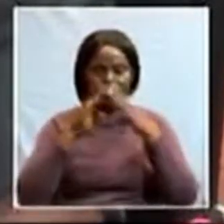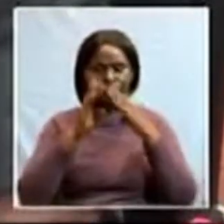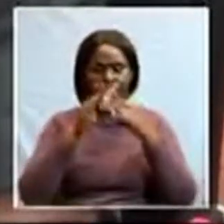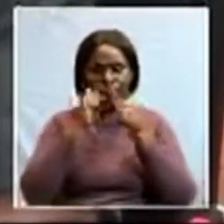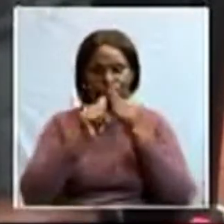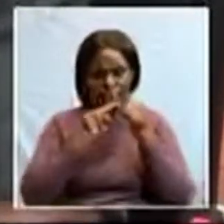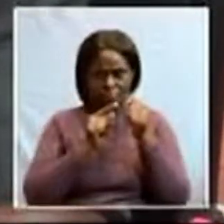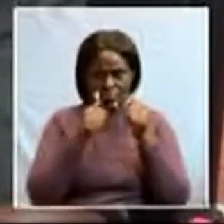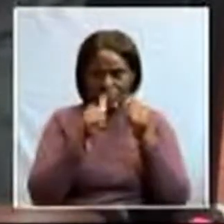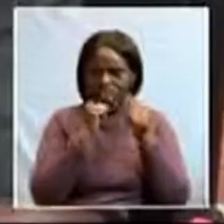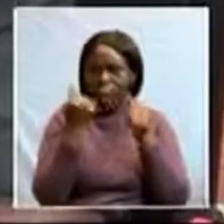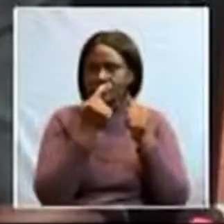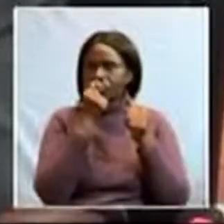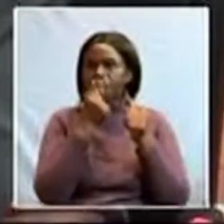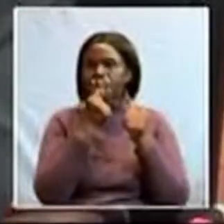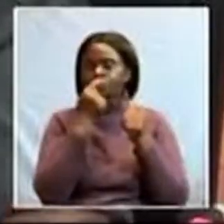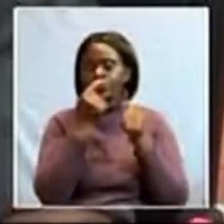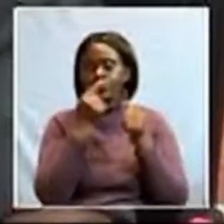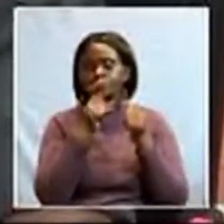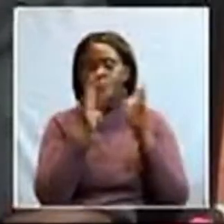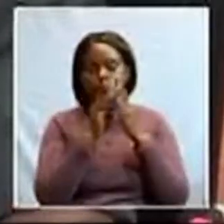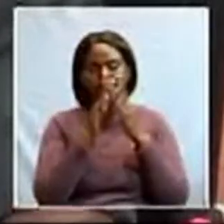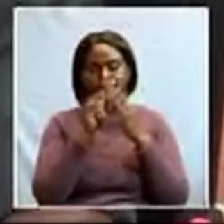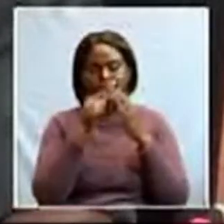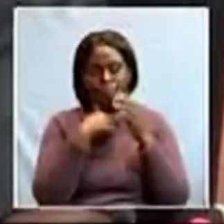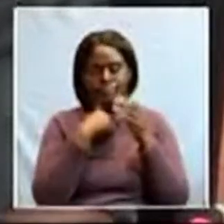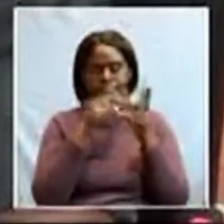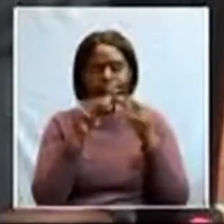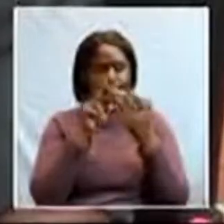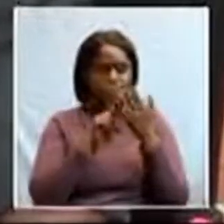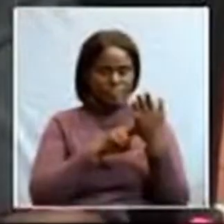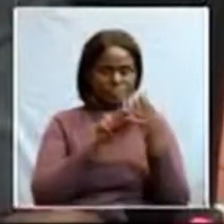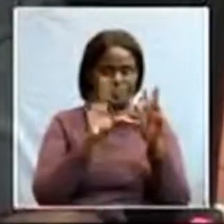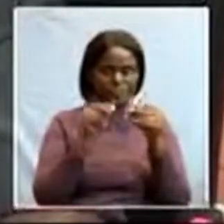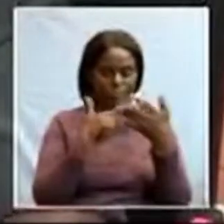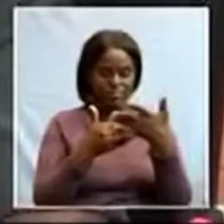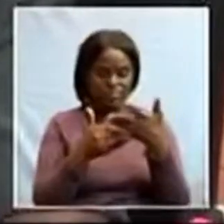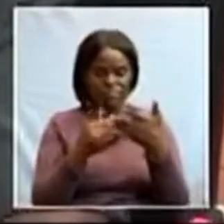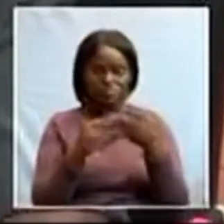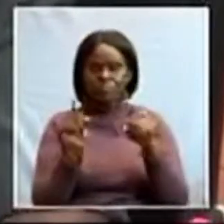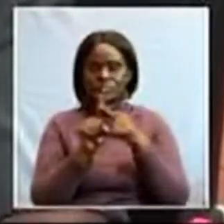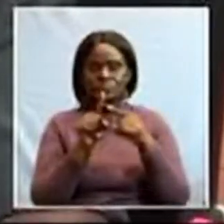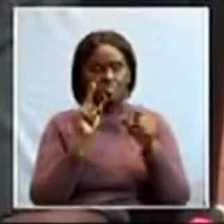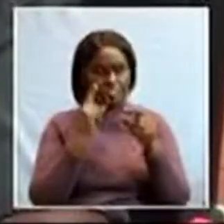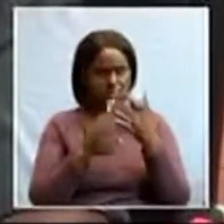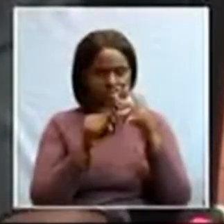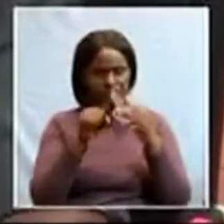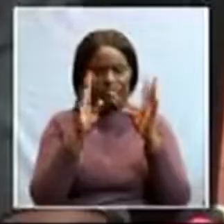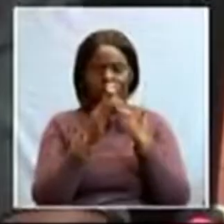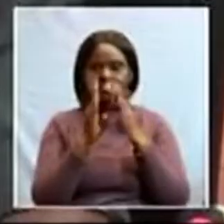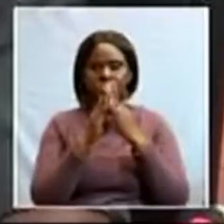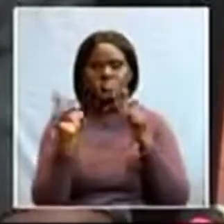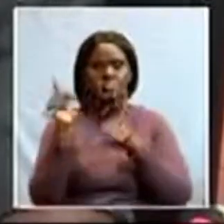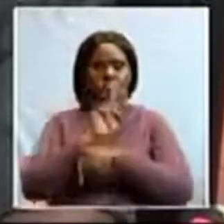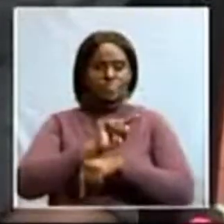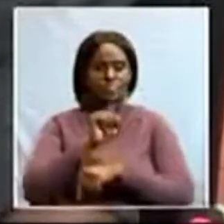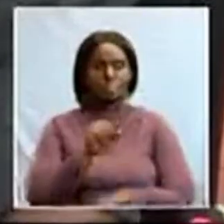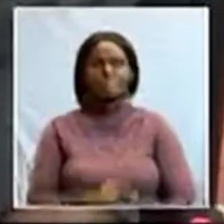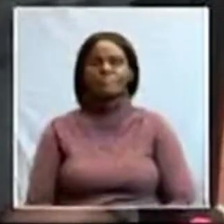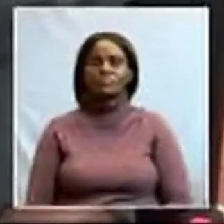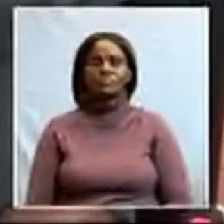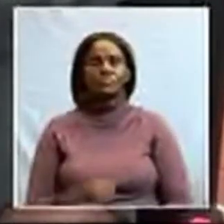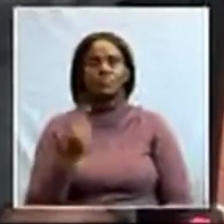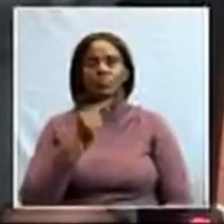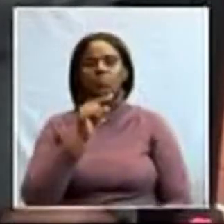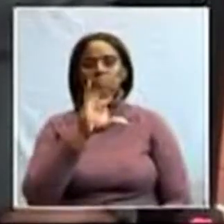you are just purporting to have had that meeting because you had no minutes, no documentation whatsoever to that particular meeting of that particular day. You just